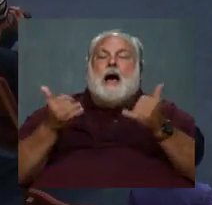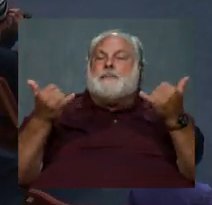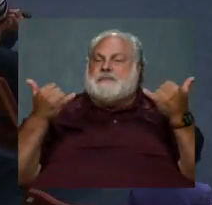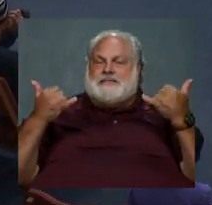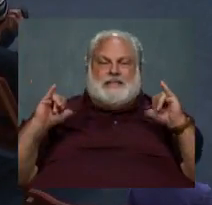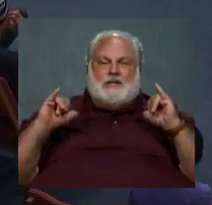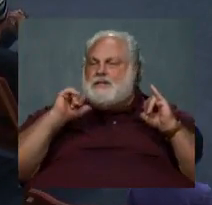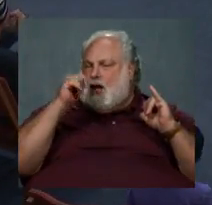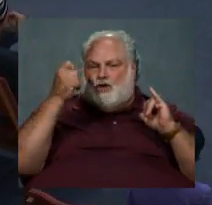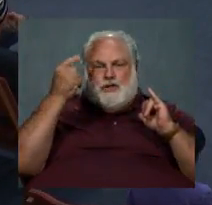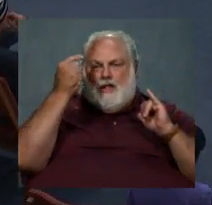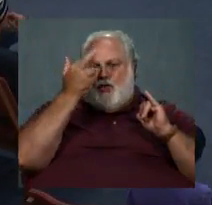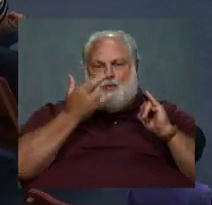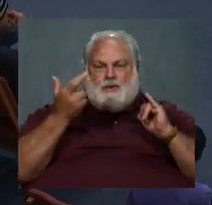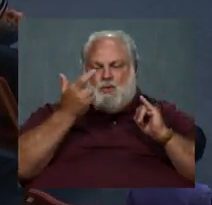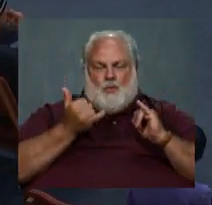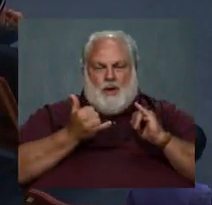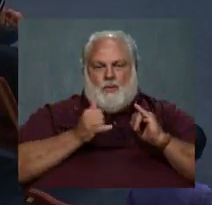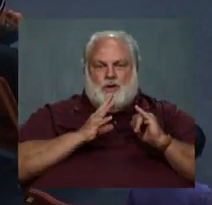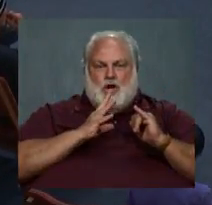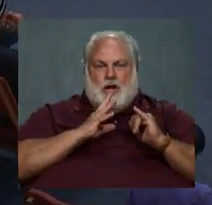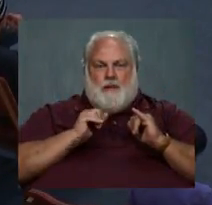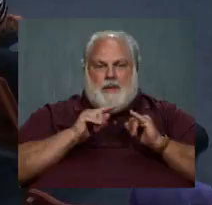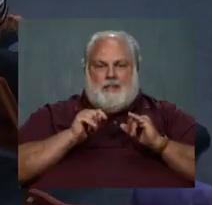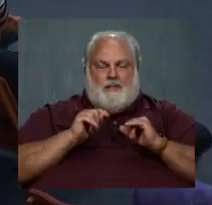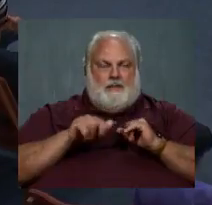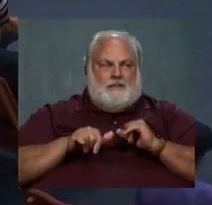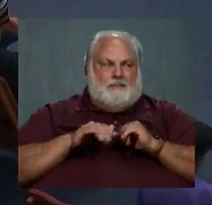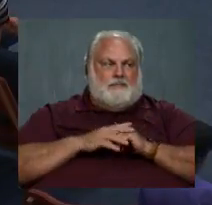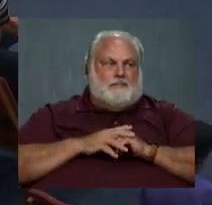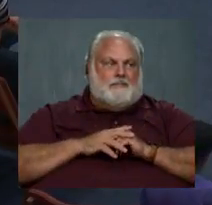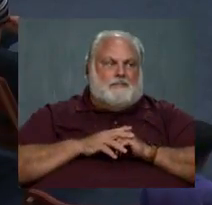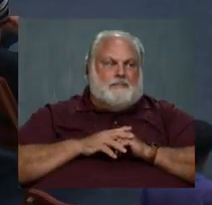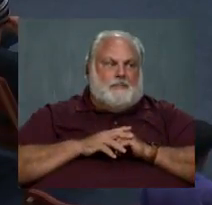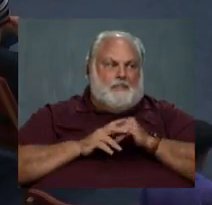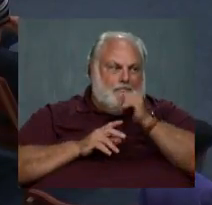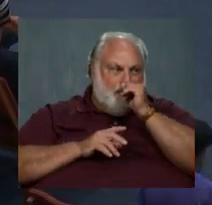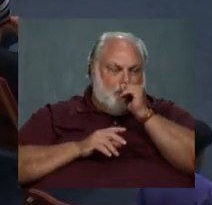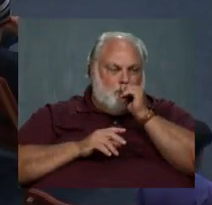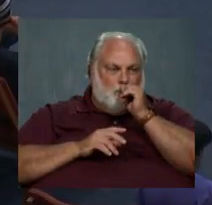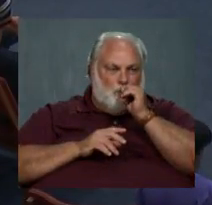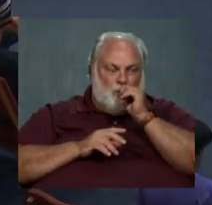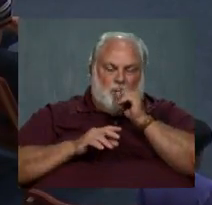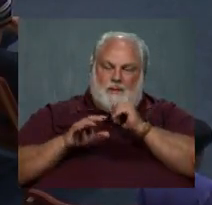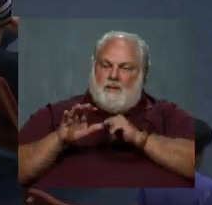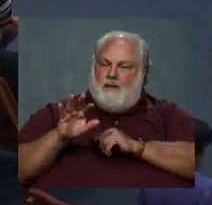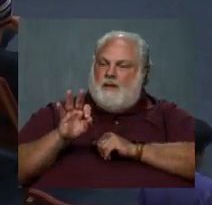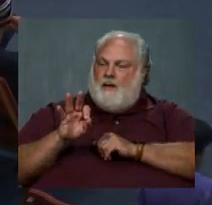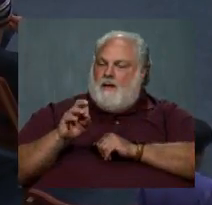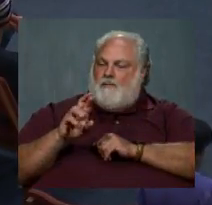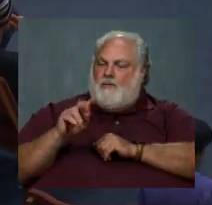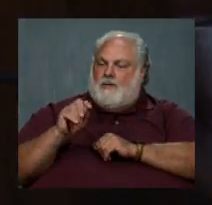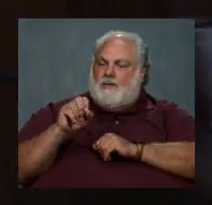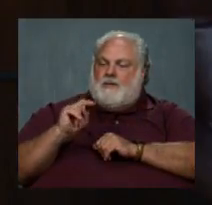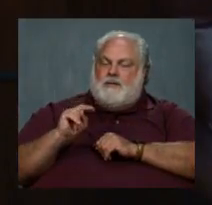I don't understand why we're even talking about this. So all right. I don't have any more questions. I'm not gonna get in. Director Fortson, you're recognized,